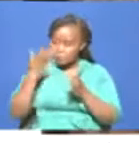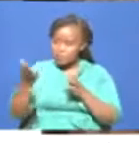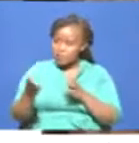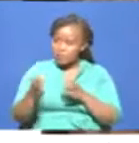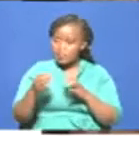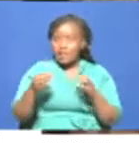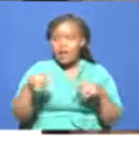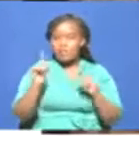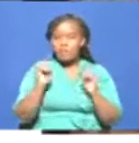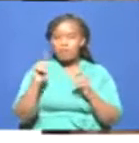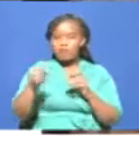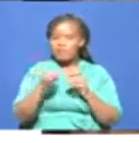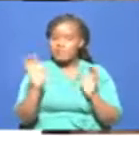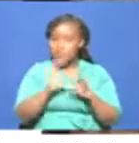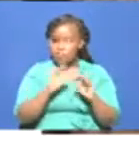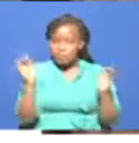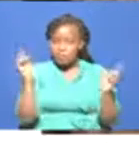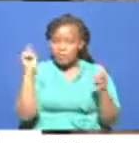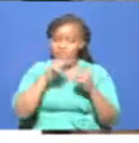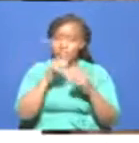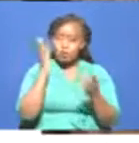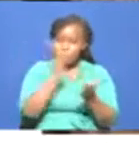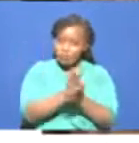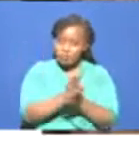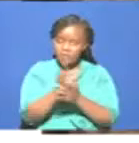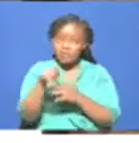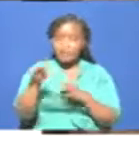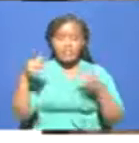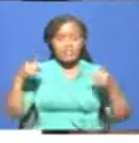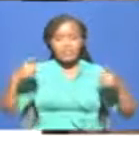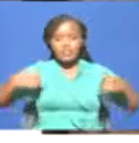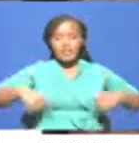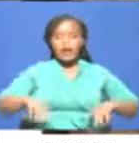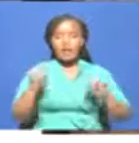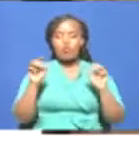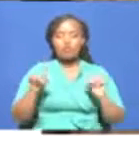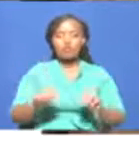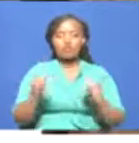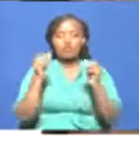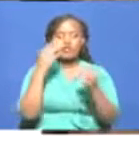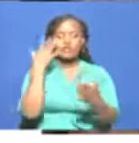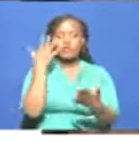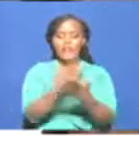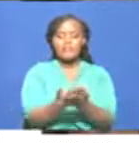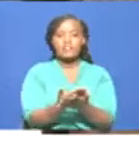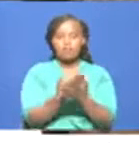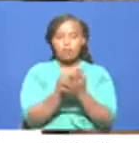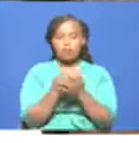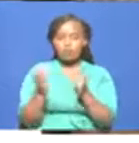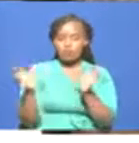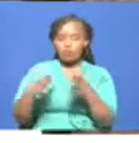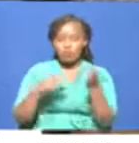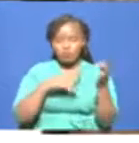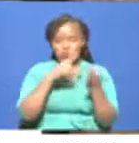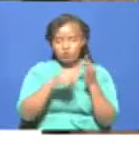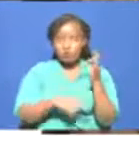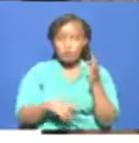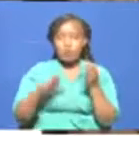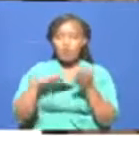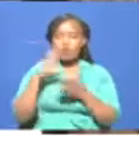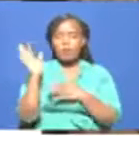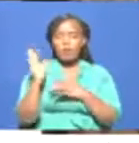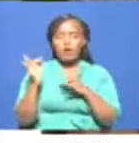until proven guilty, I hereby allow the continued detaining of the respondents for a period of